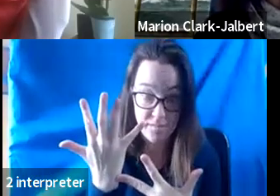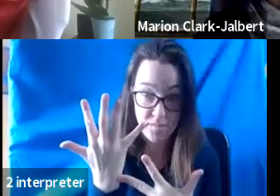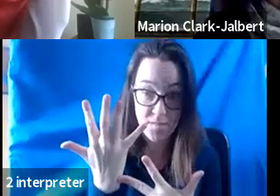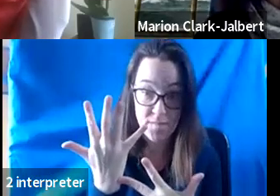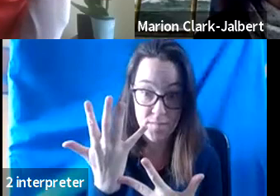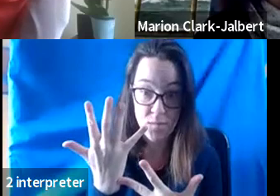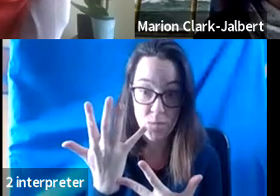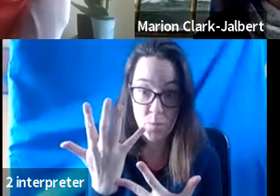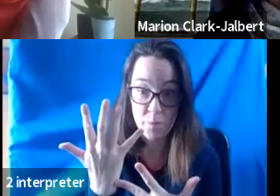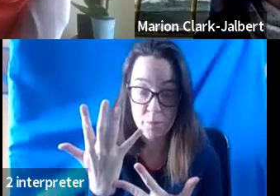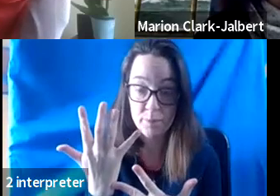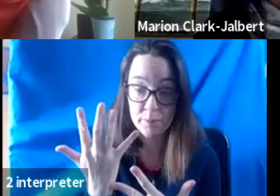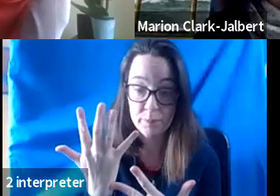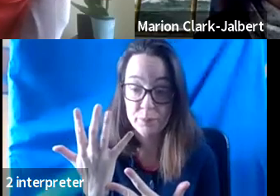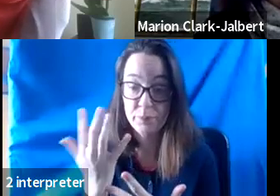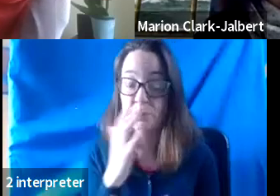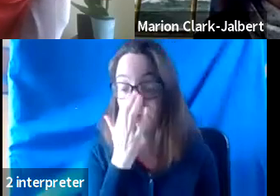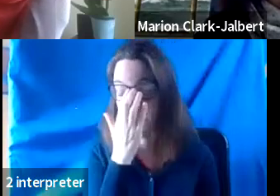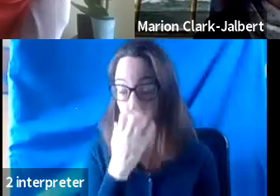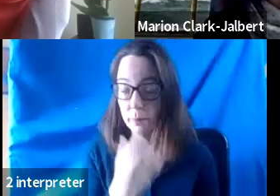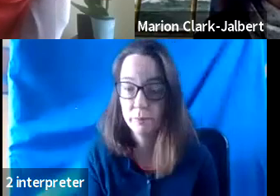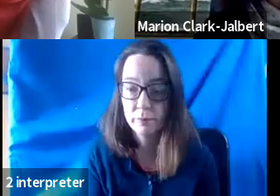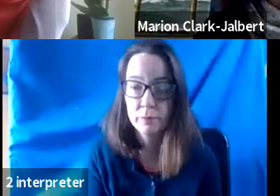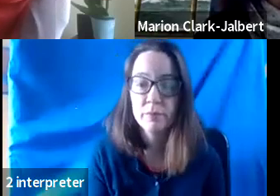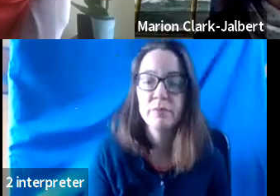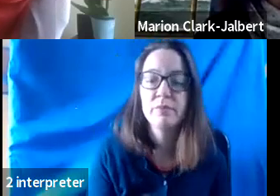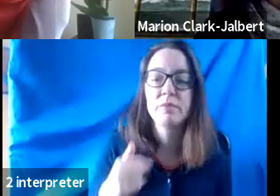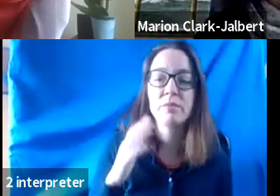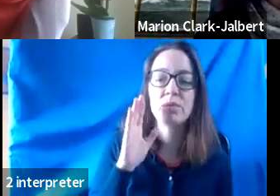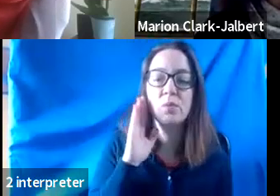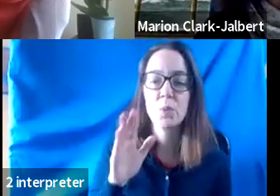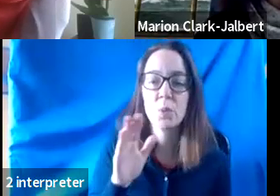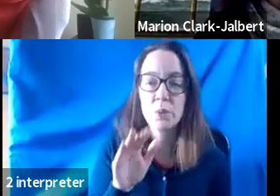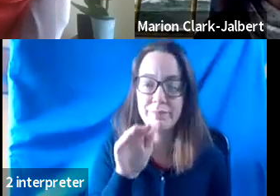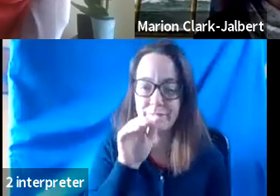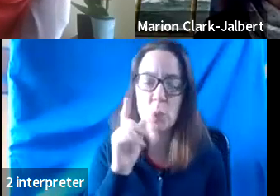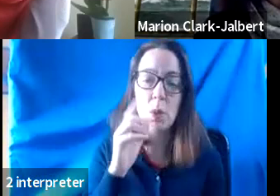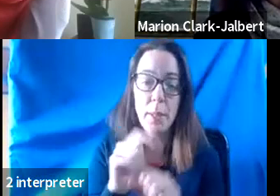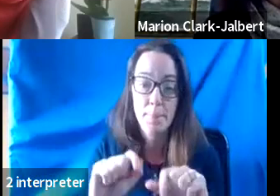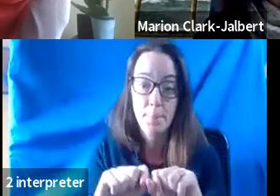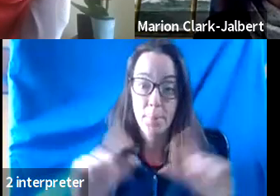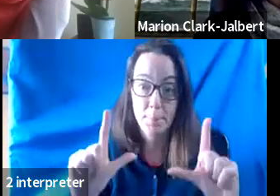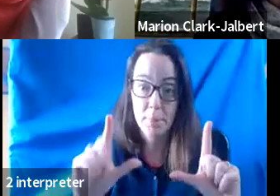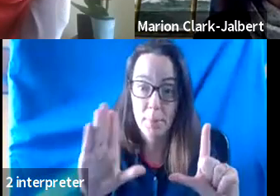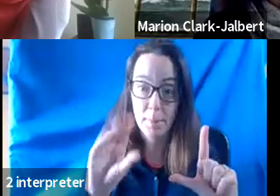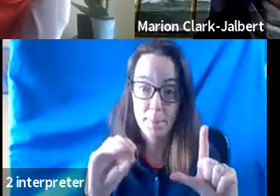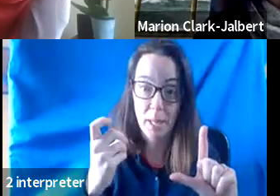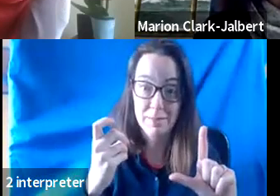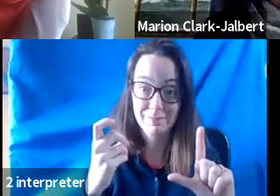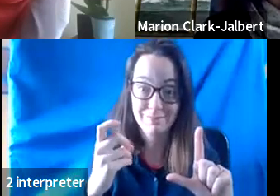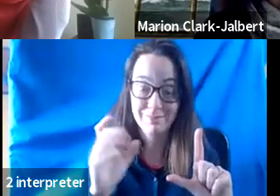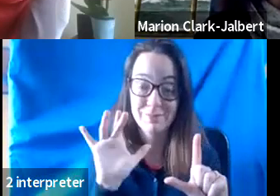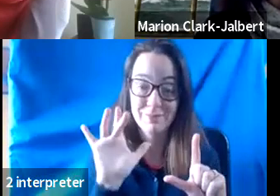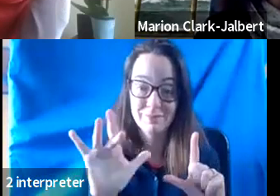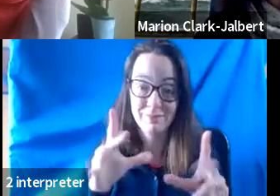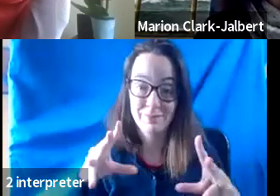little pop-up box. Just to remind you, you'll get a box from Marion that invites you to join your group. So you'll have to go ahead and click and accept it. It'll tell